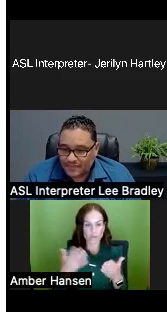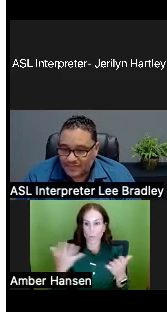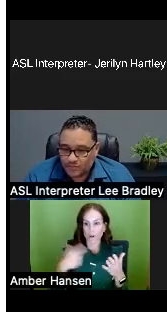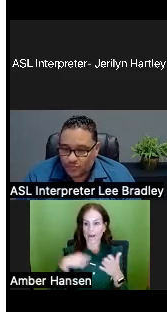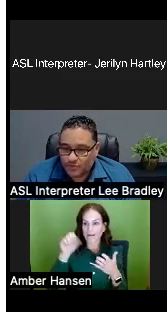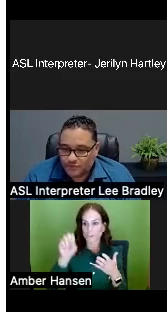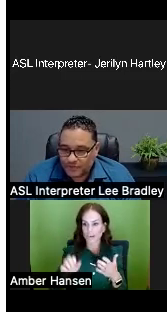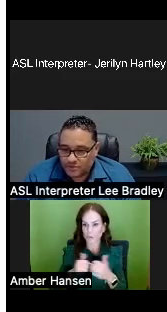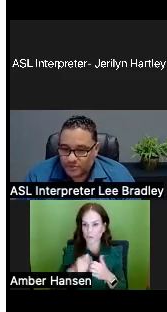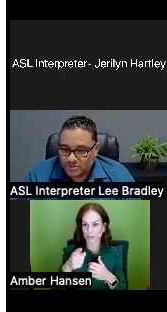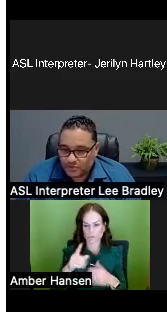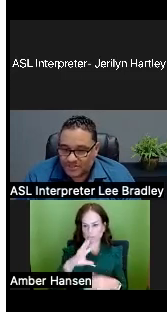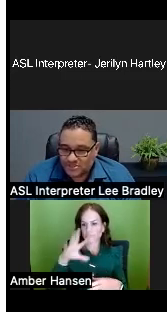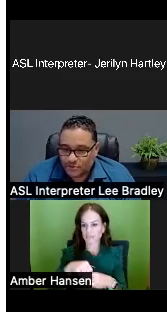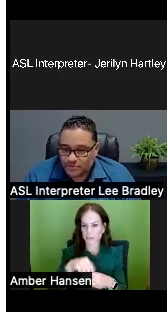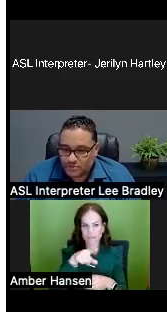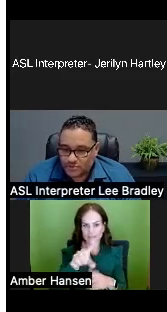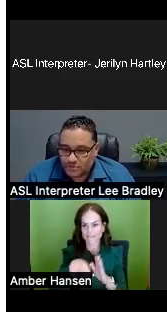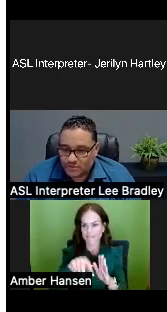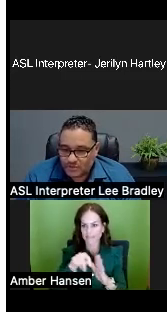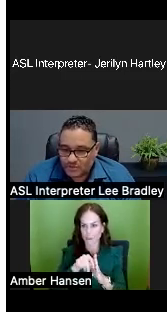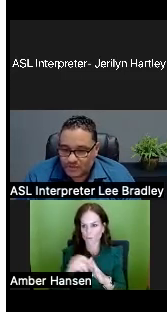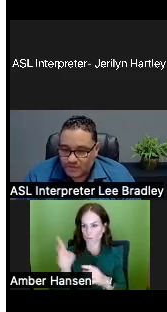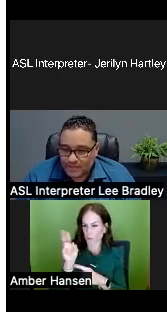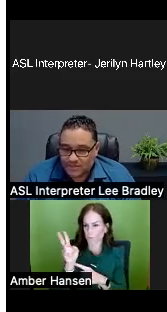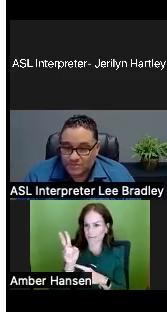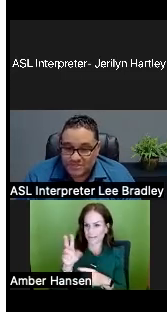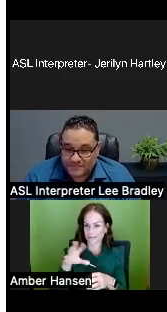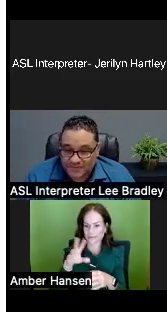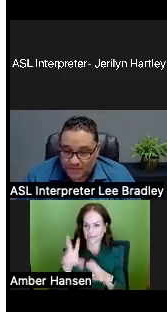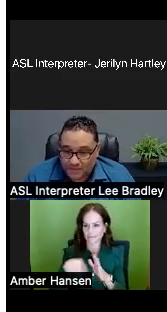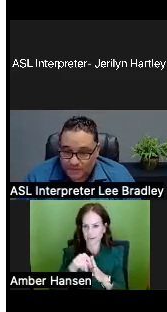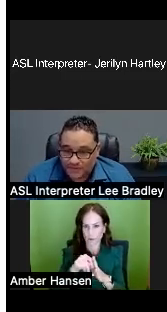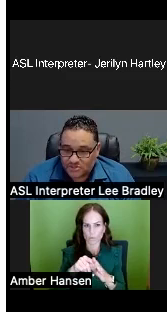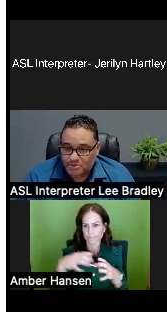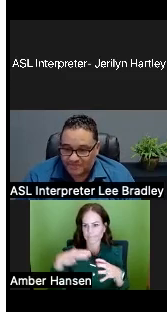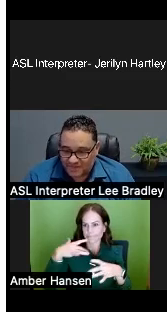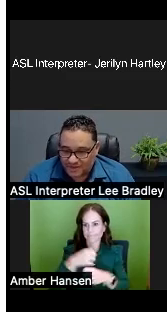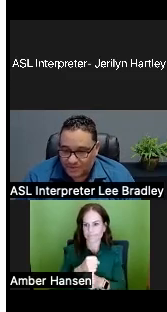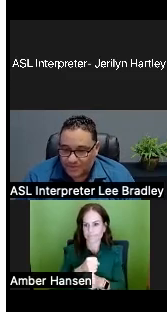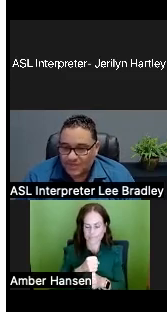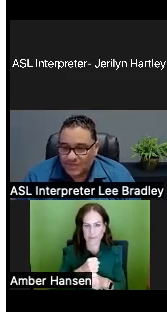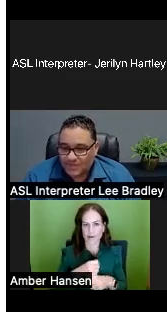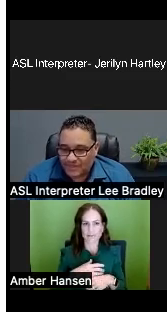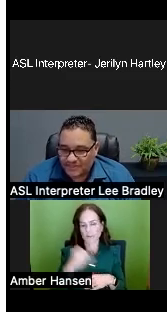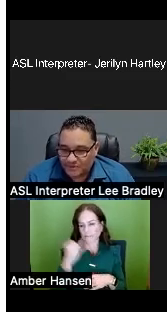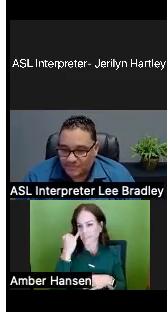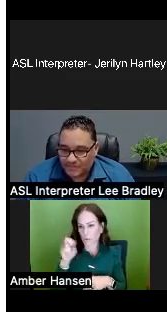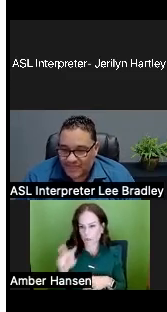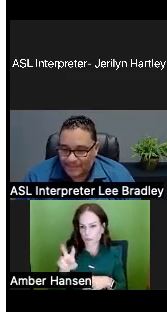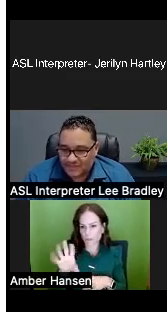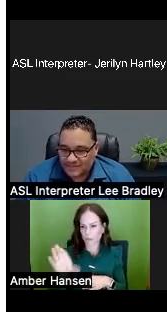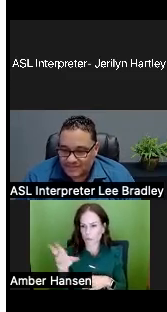And this is a wonderful resource. What I just shared with you includes this video. Here's a 2-minute video that sort